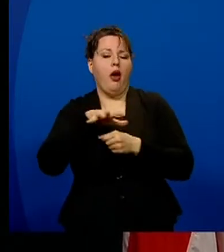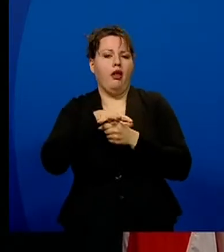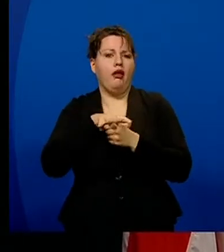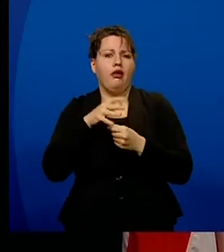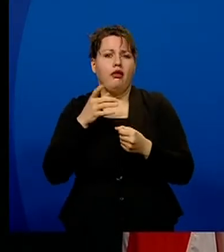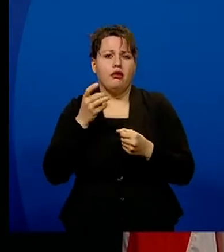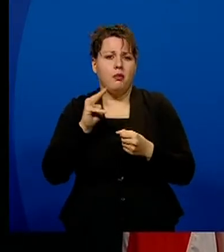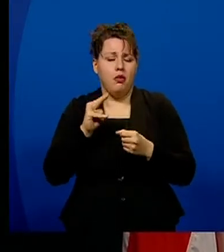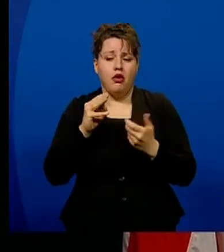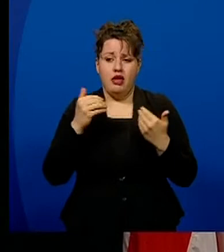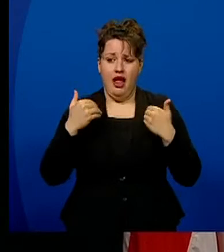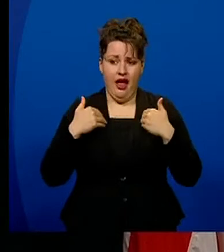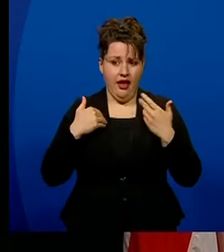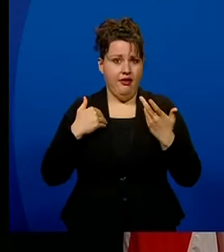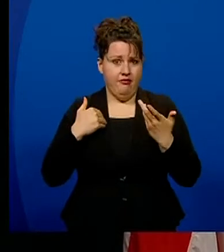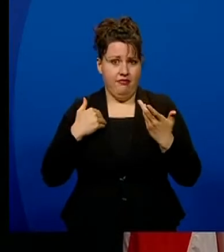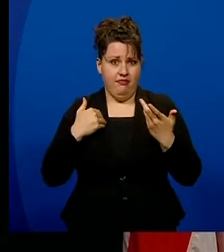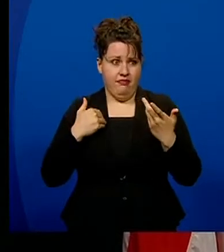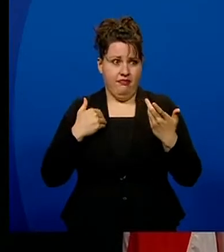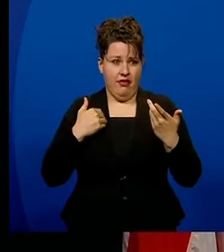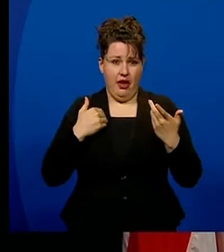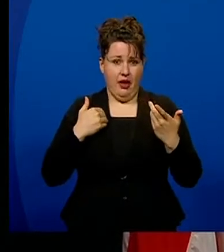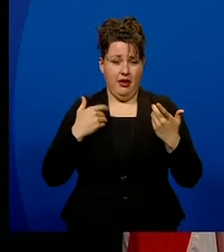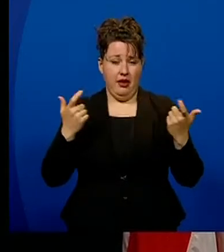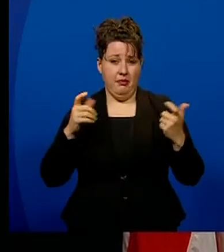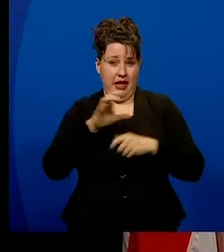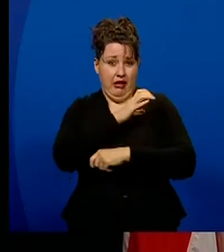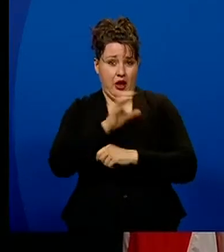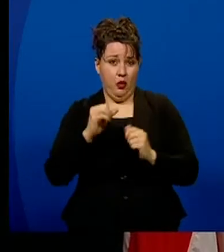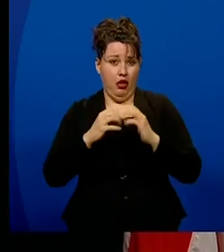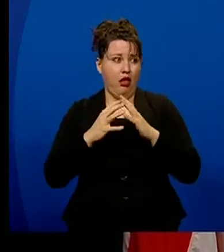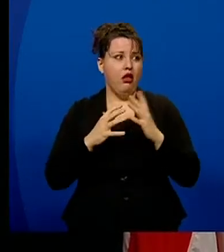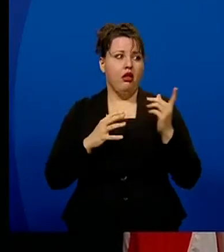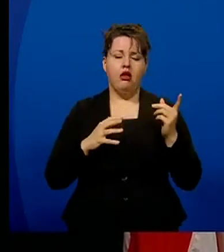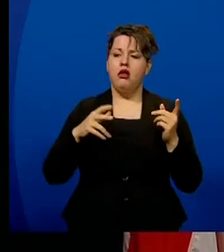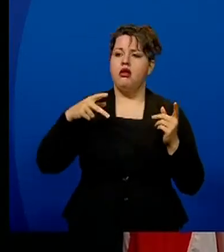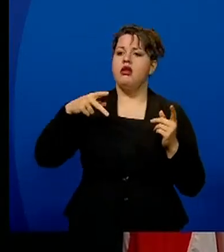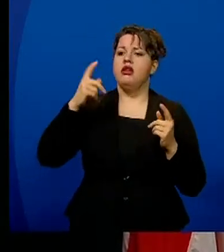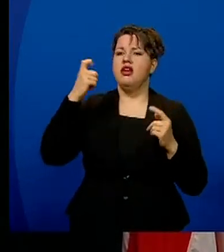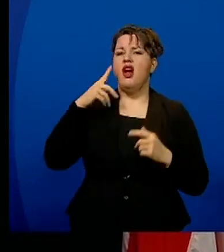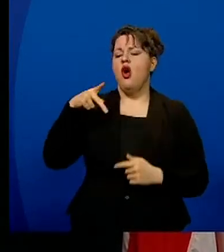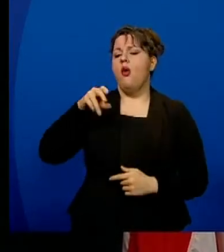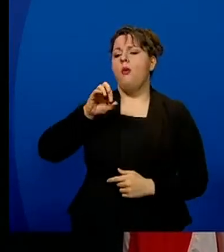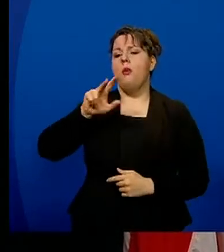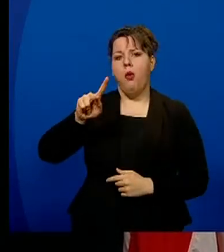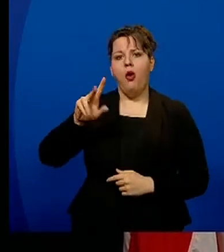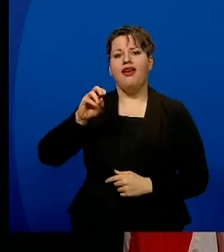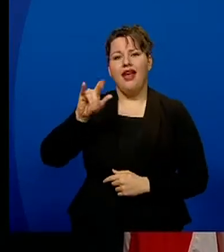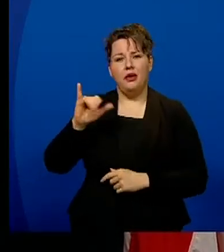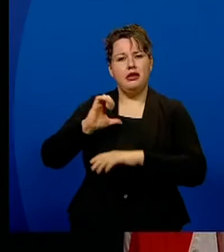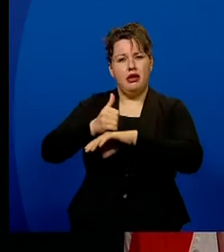is there a mass location that we're Well, you thinking know, of in a Polk large County metro has area kind like of set this? up a lot of that, so Okay. through the local